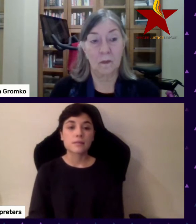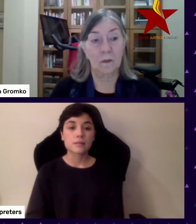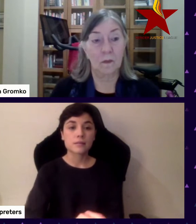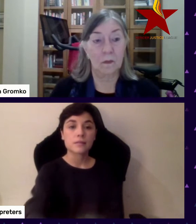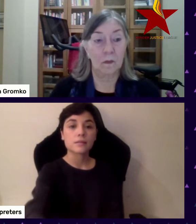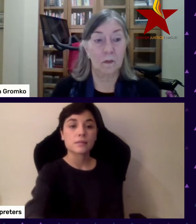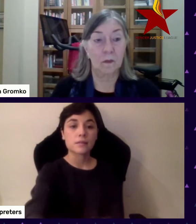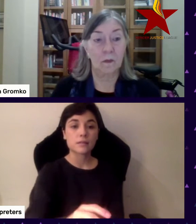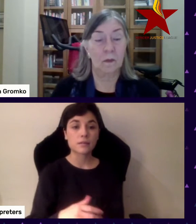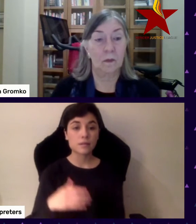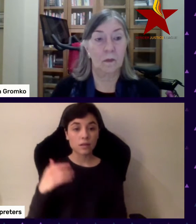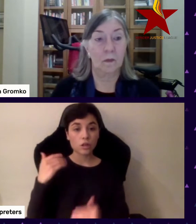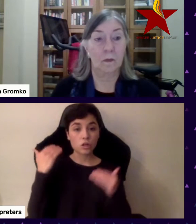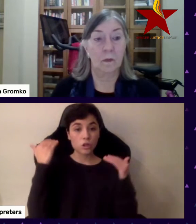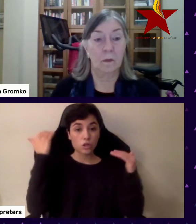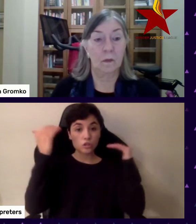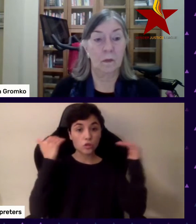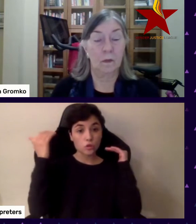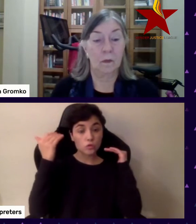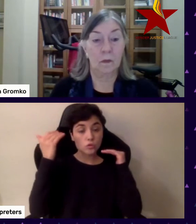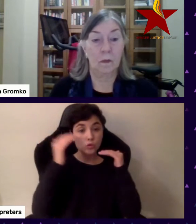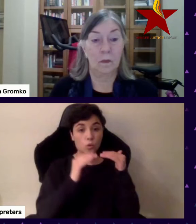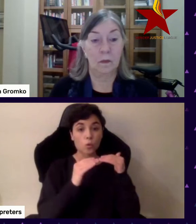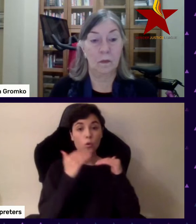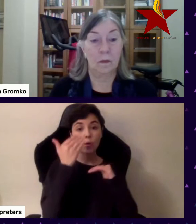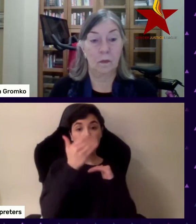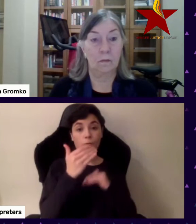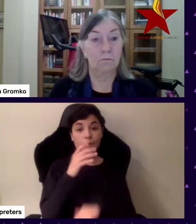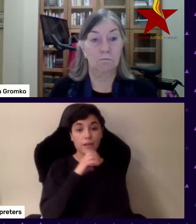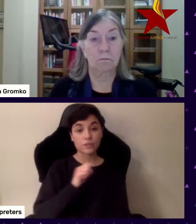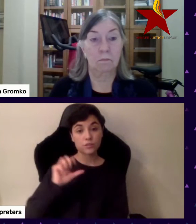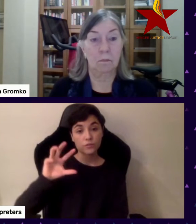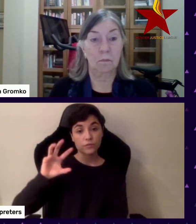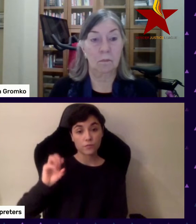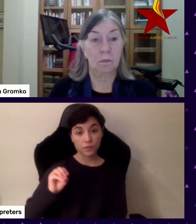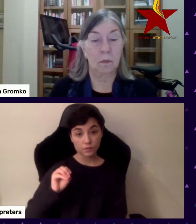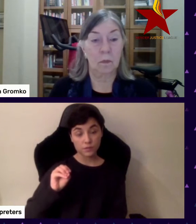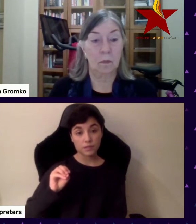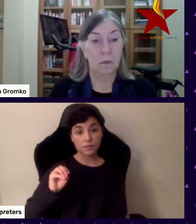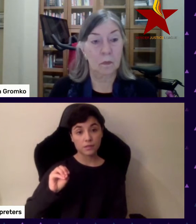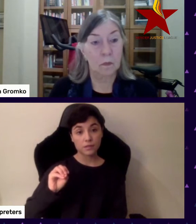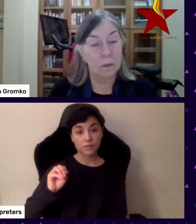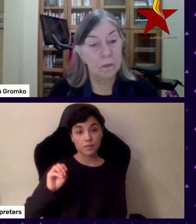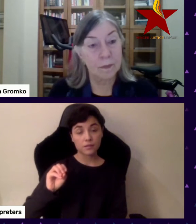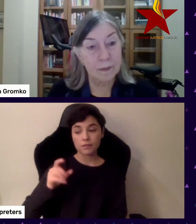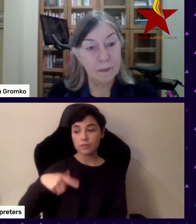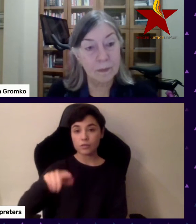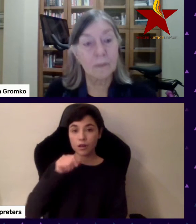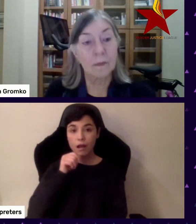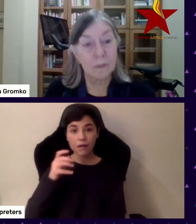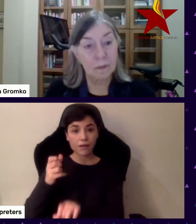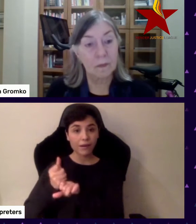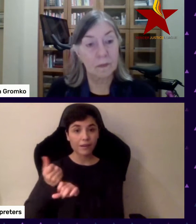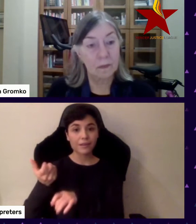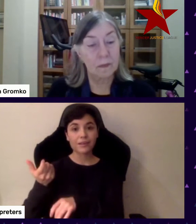of 50, when we start doing our older preventative maintenance stuff, we're not getting the shingles vax, we're not getting that stuff